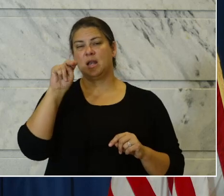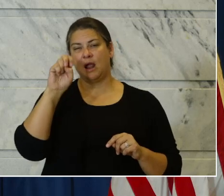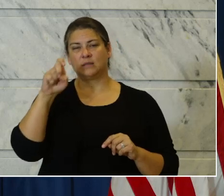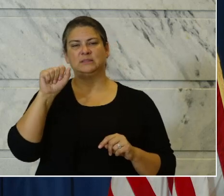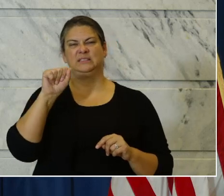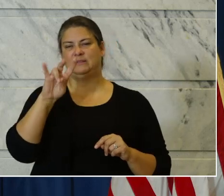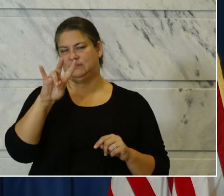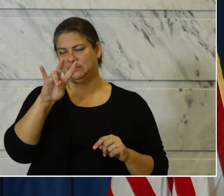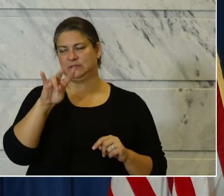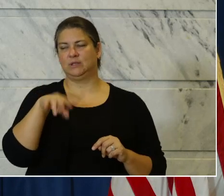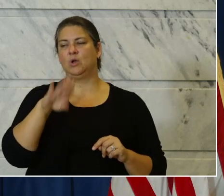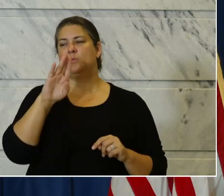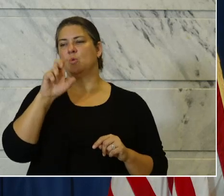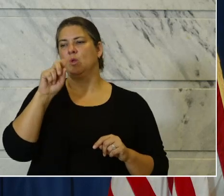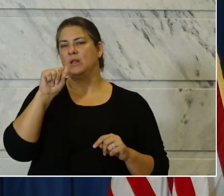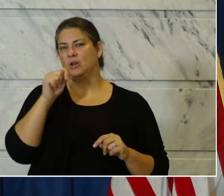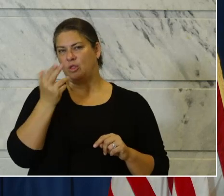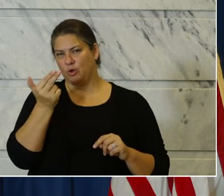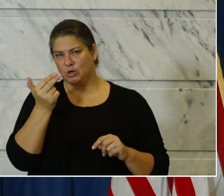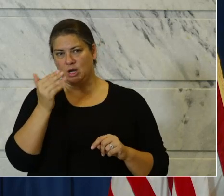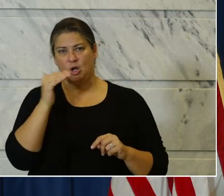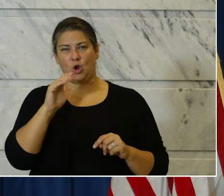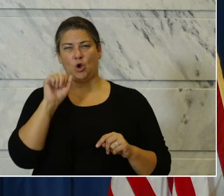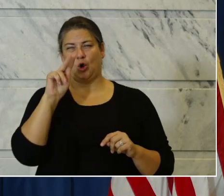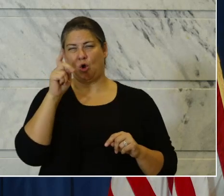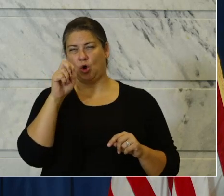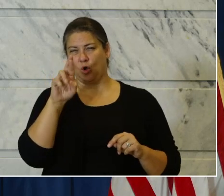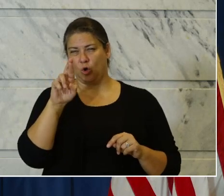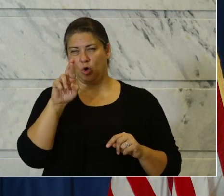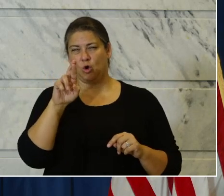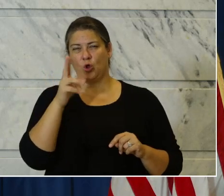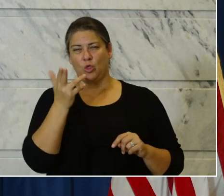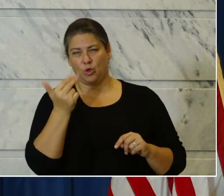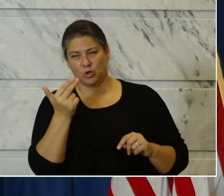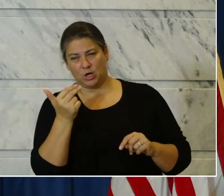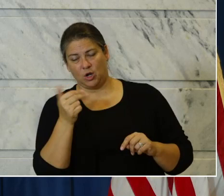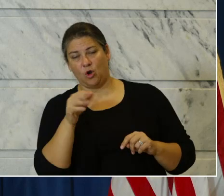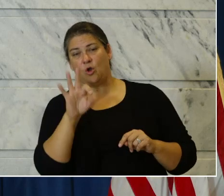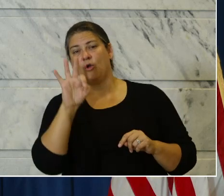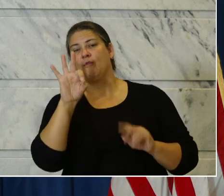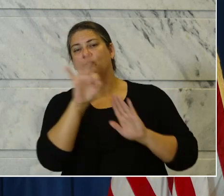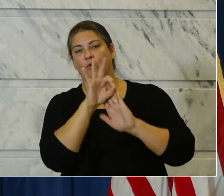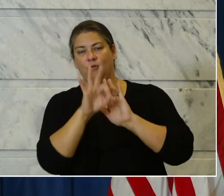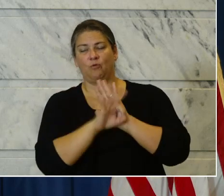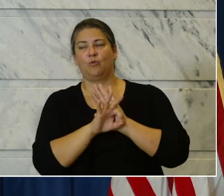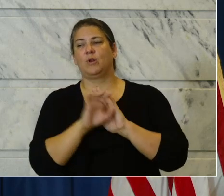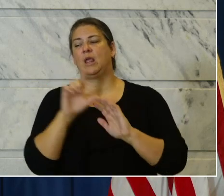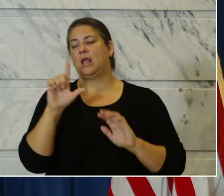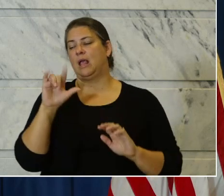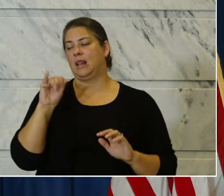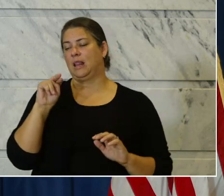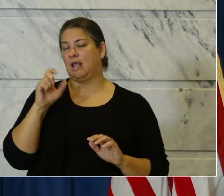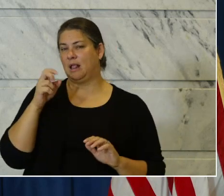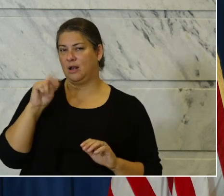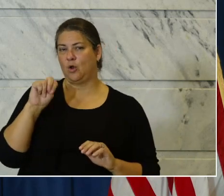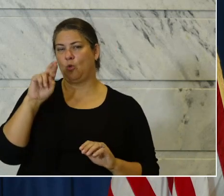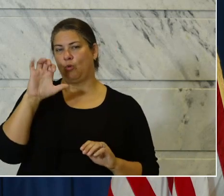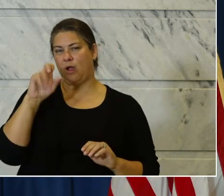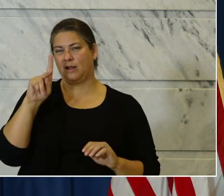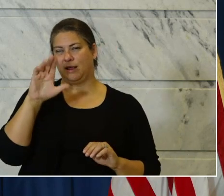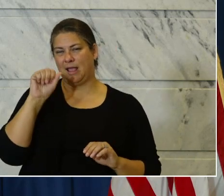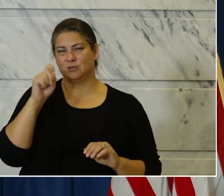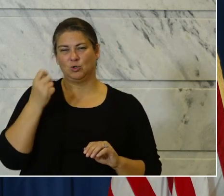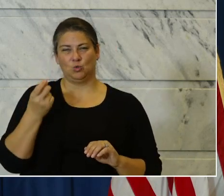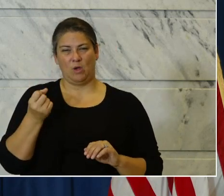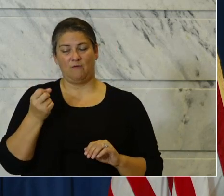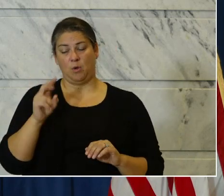17, Bullitt 14, Carter and Shelby 13, Franklin, Lincoln, Nelson and Rockcastle 12,